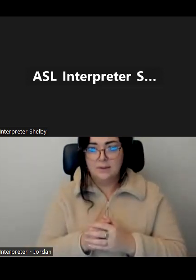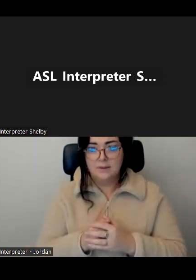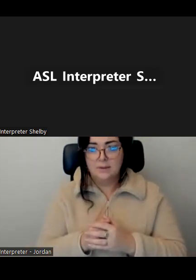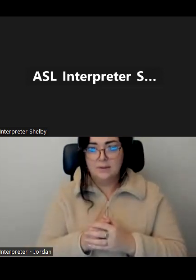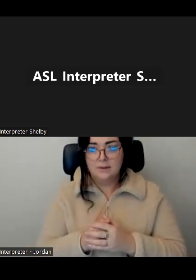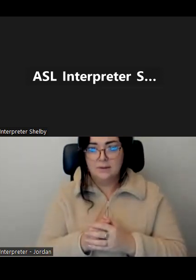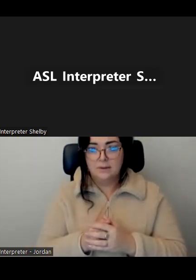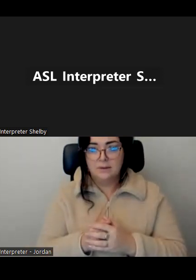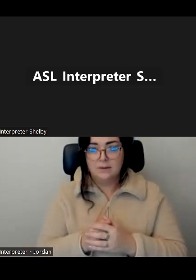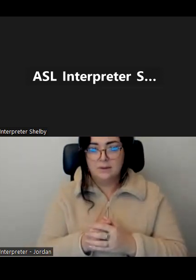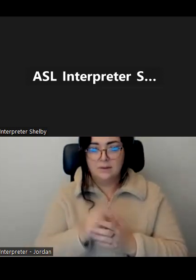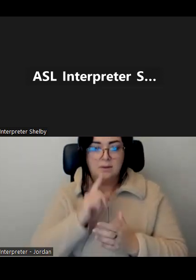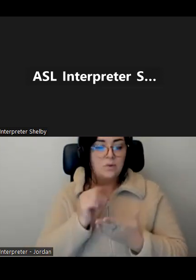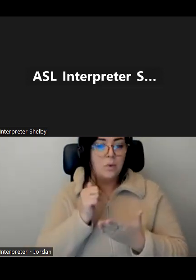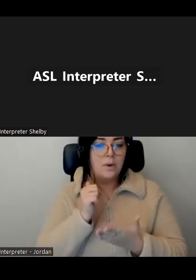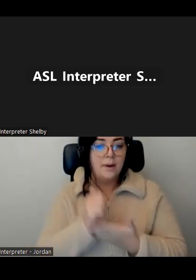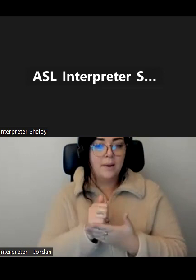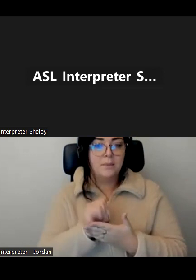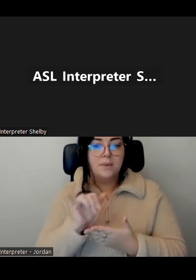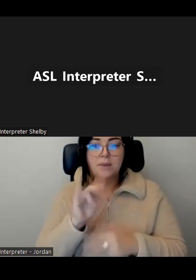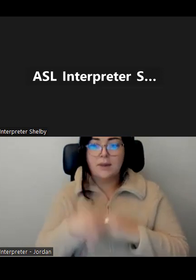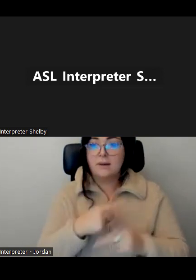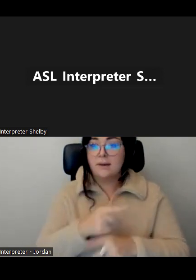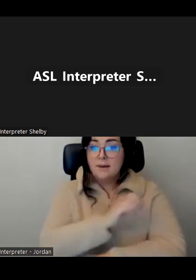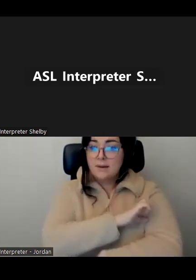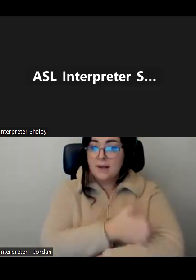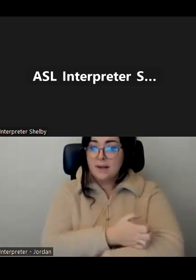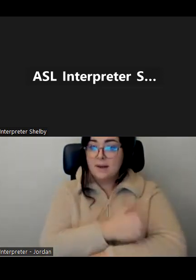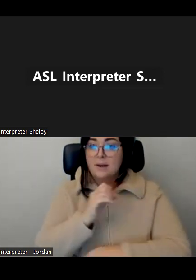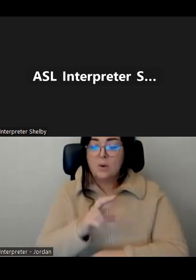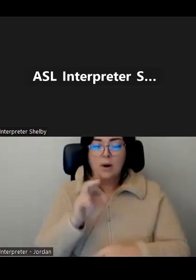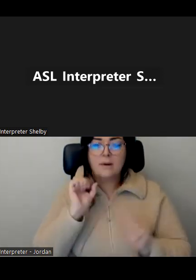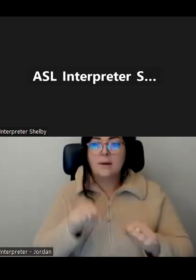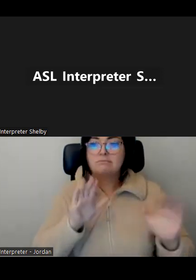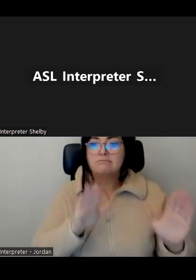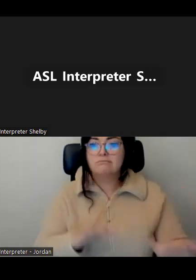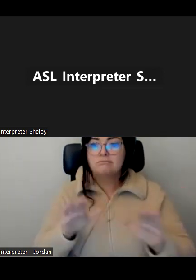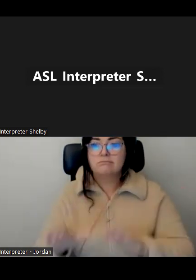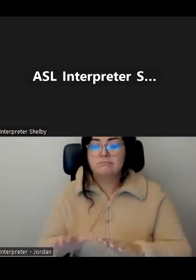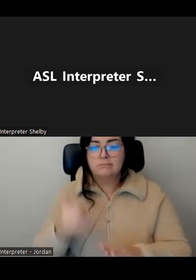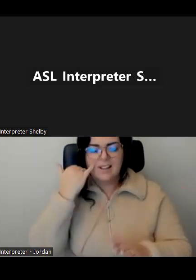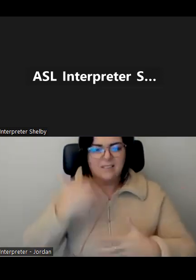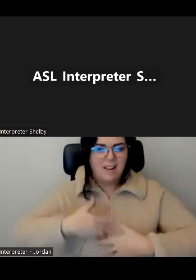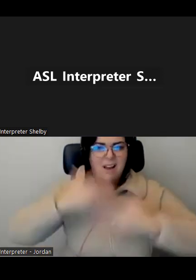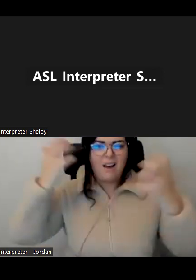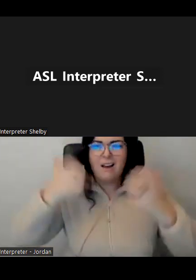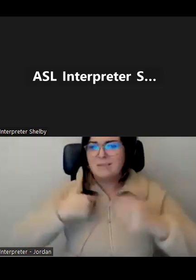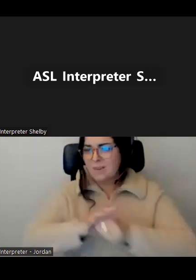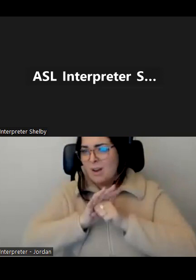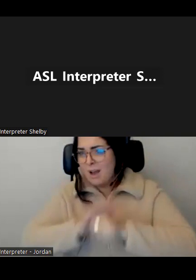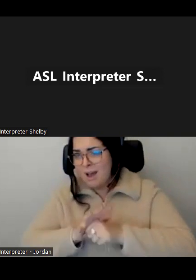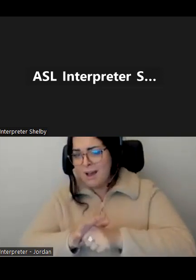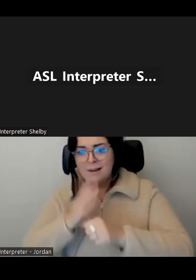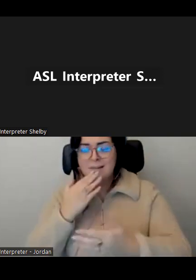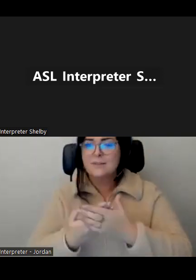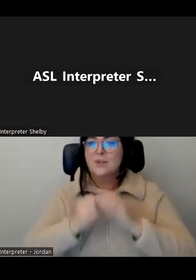help to kind of give you that energy, or it can also help you to calm down, right? If you're angry, if you're stressed, if you're frustrated, it can be a